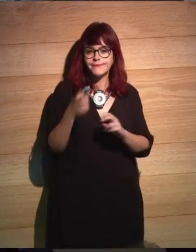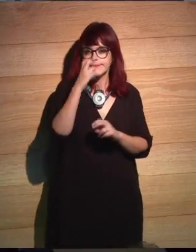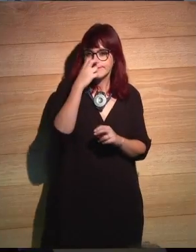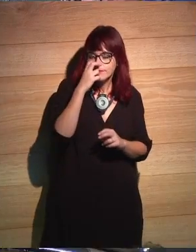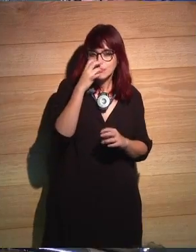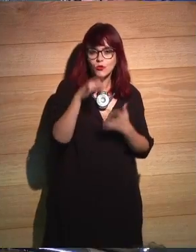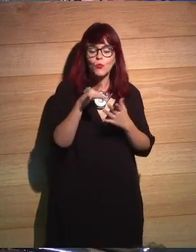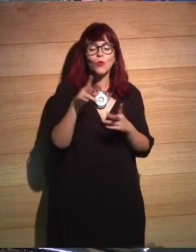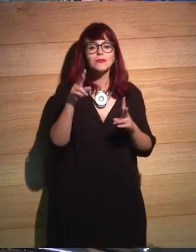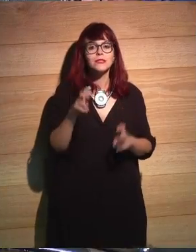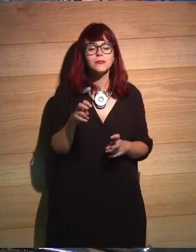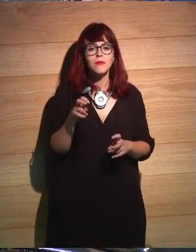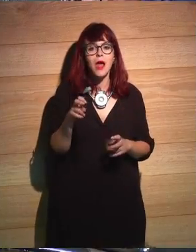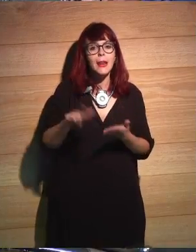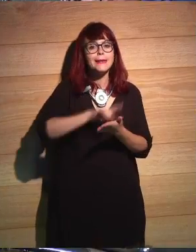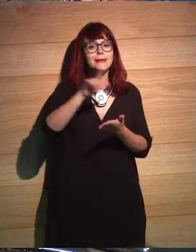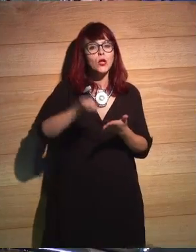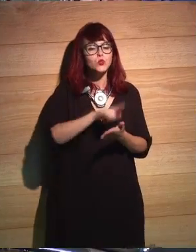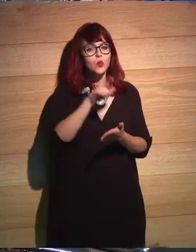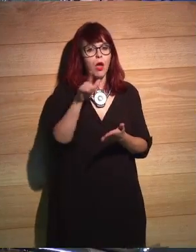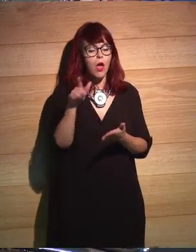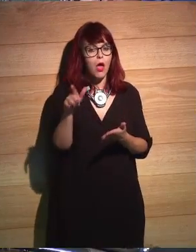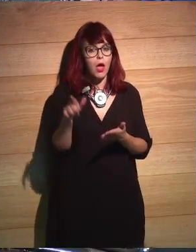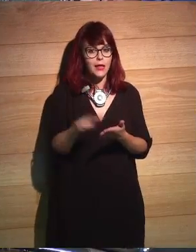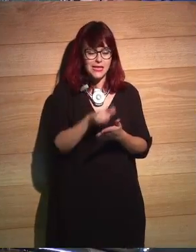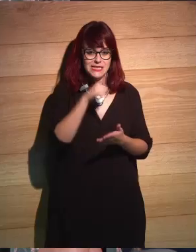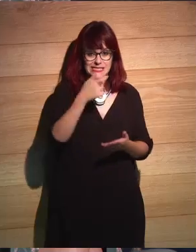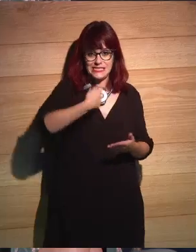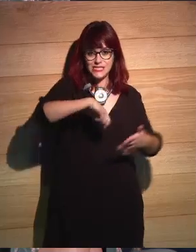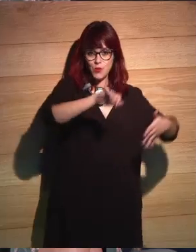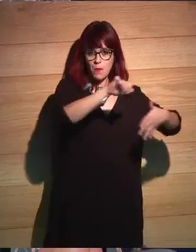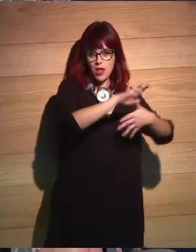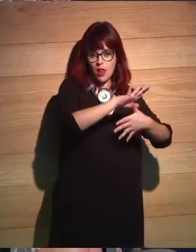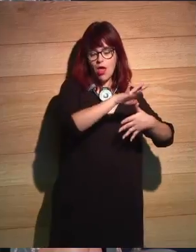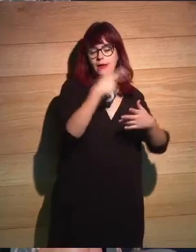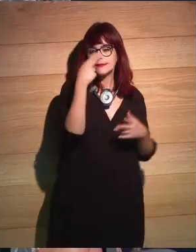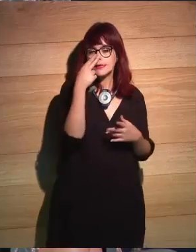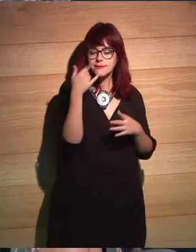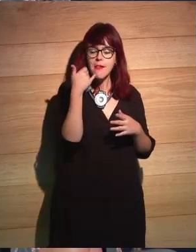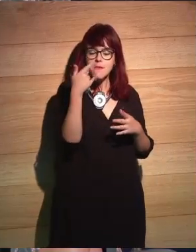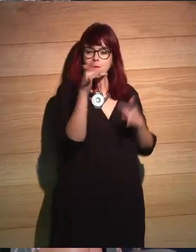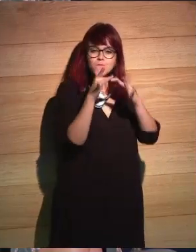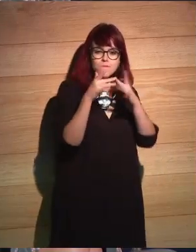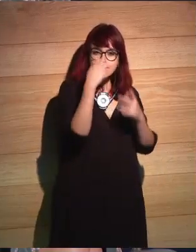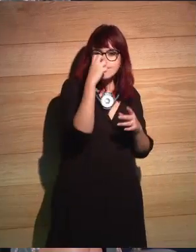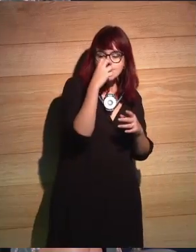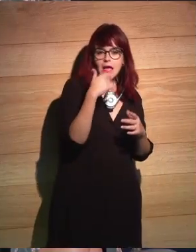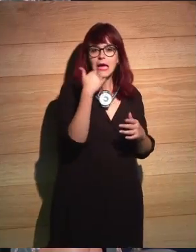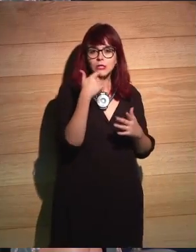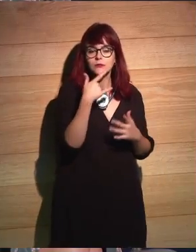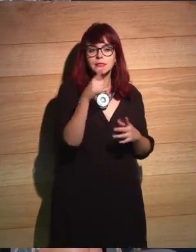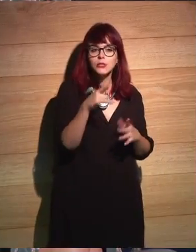to delve deeper, to drill deeper into the origins of Latin American